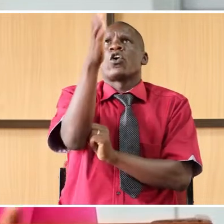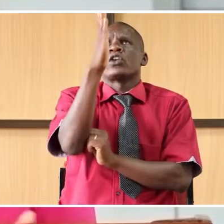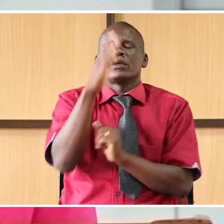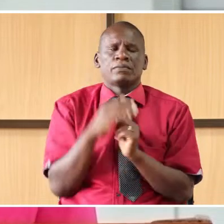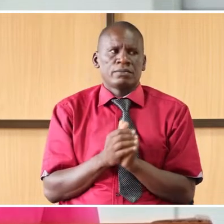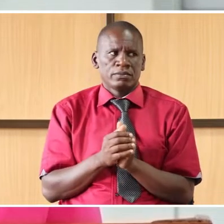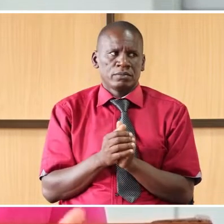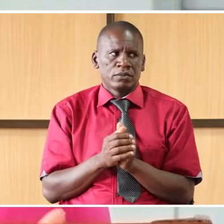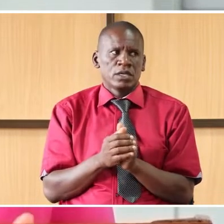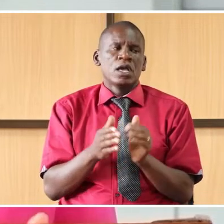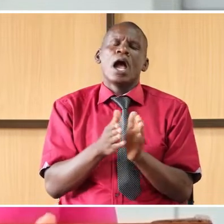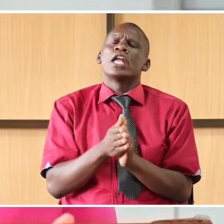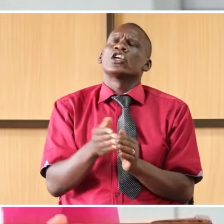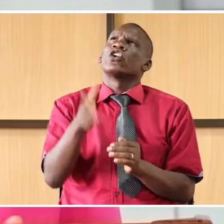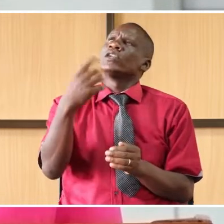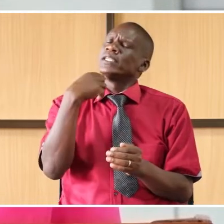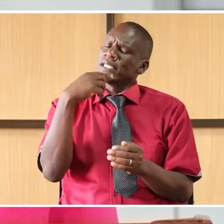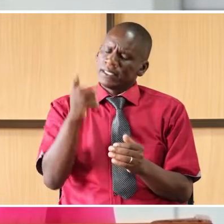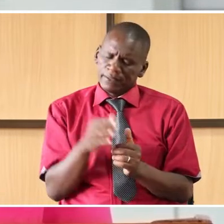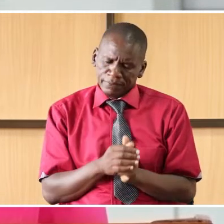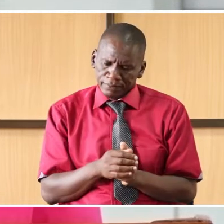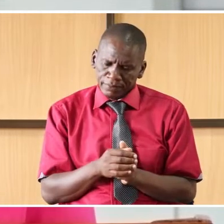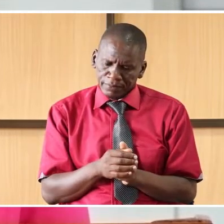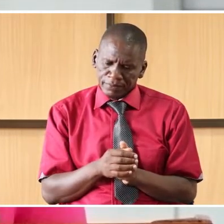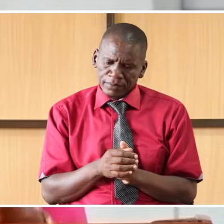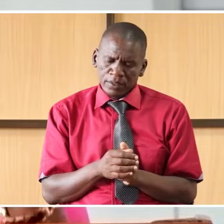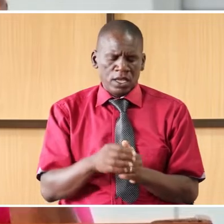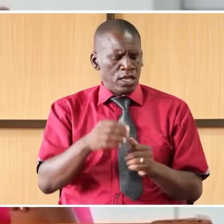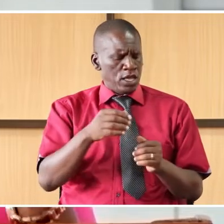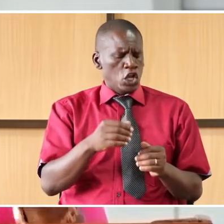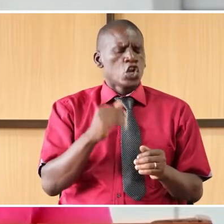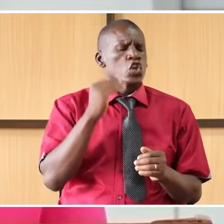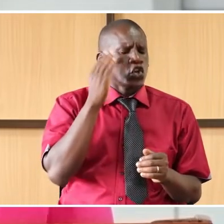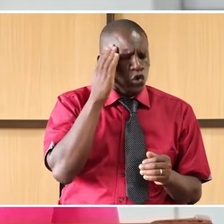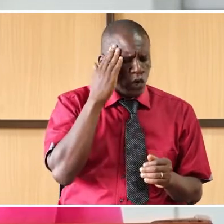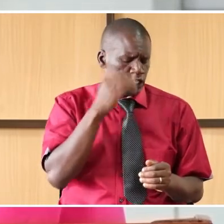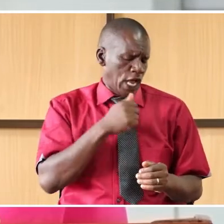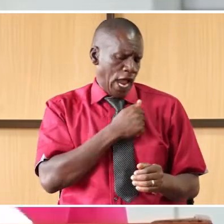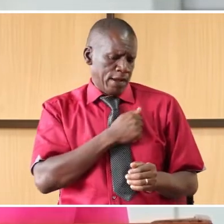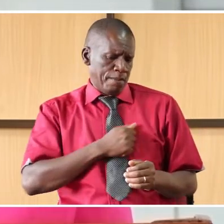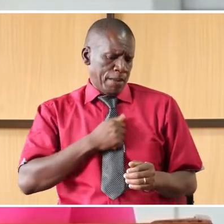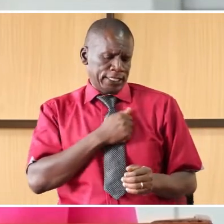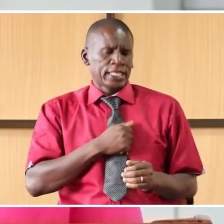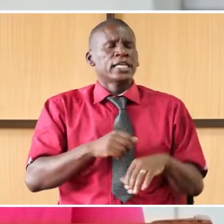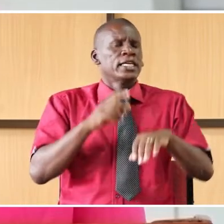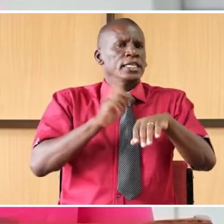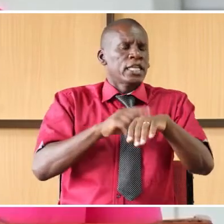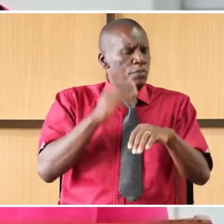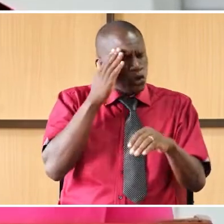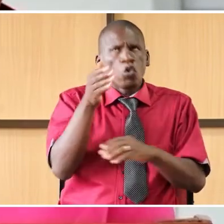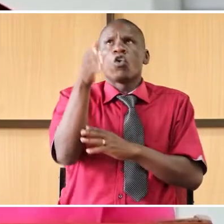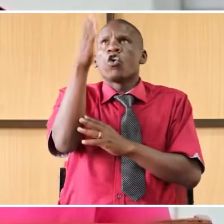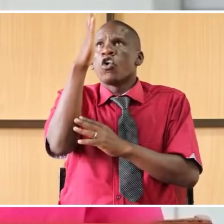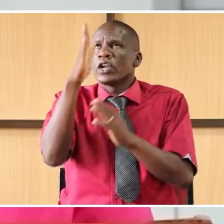And he says, and I knowledge and mercy. When we know his when we know him